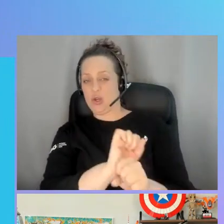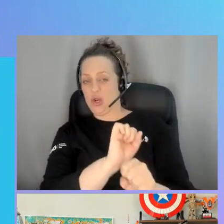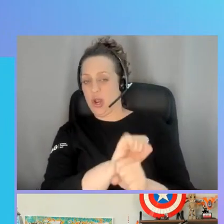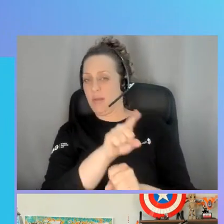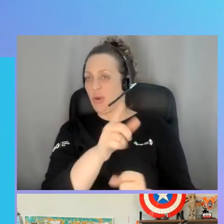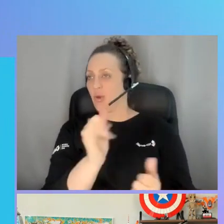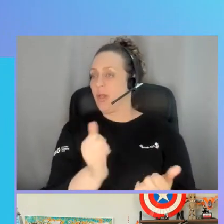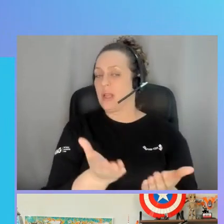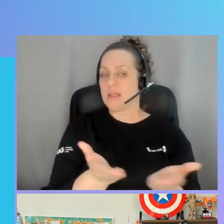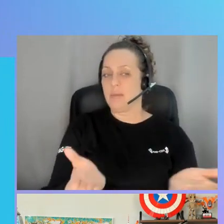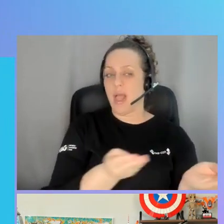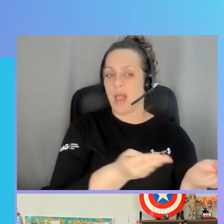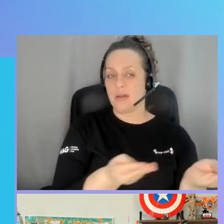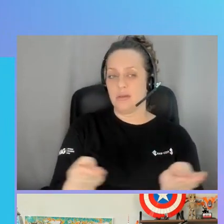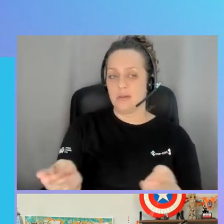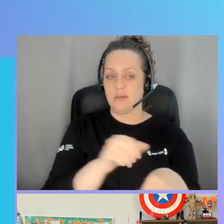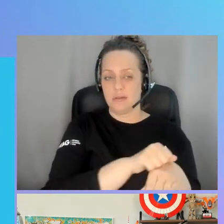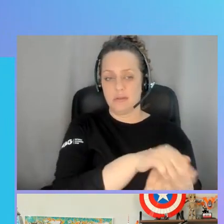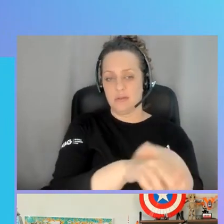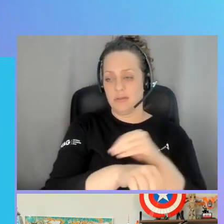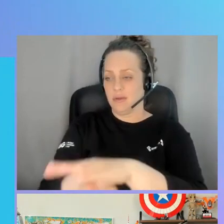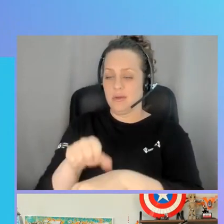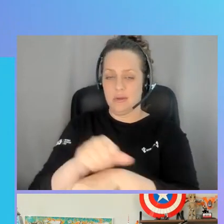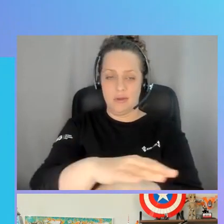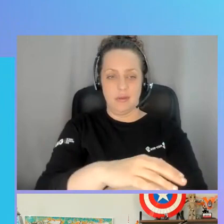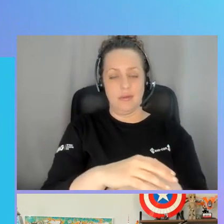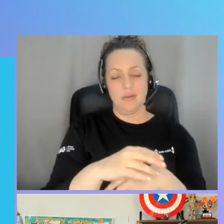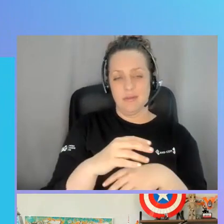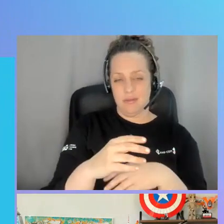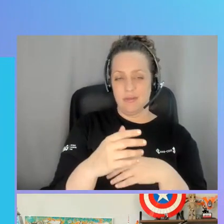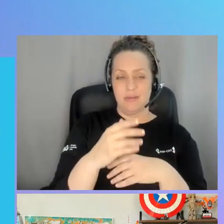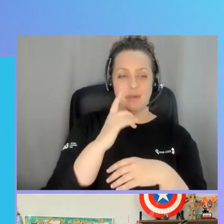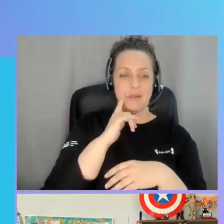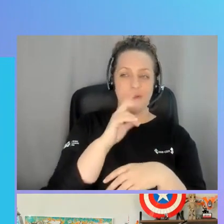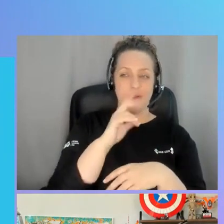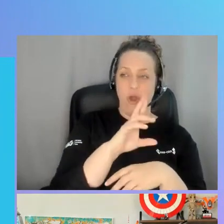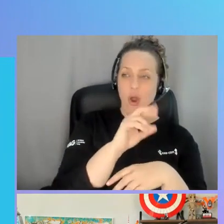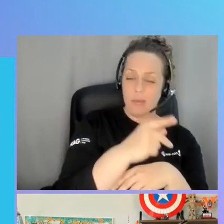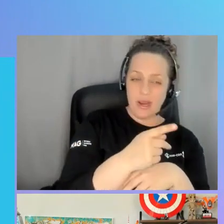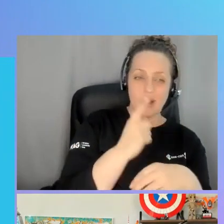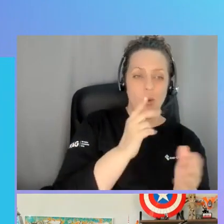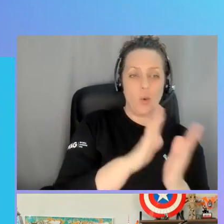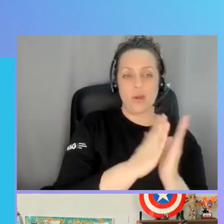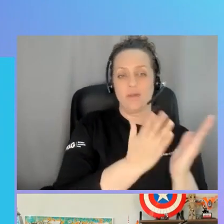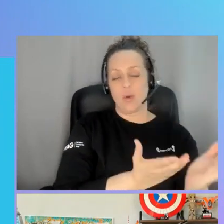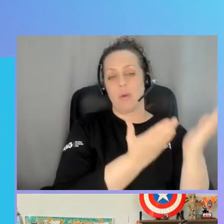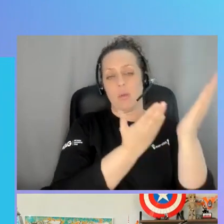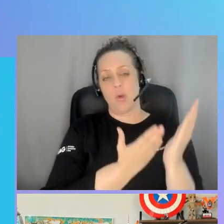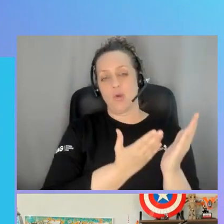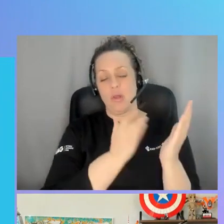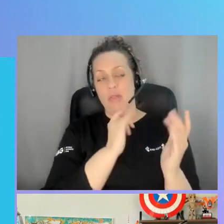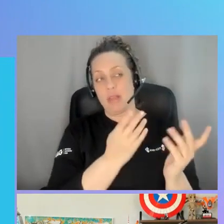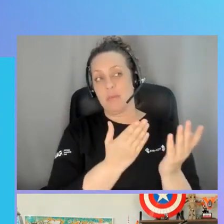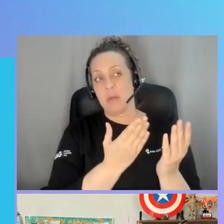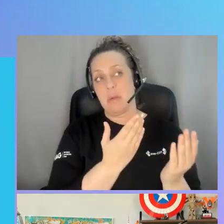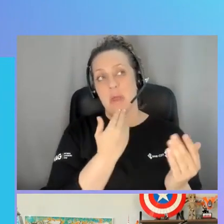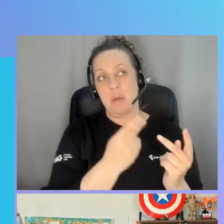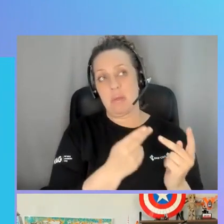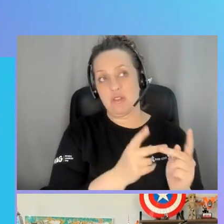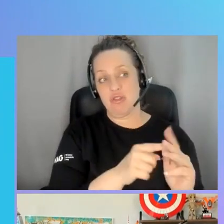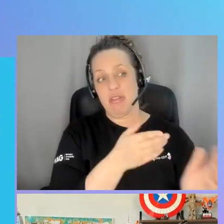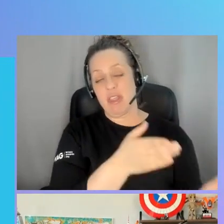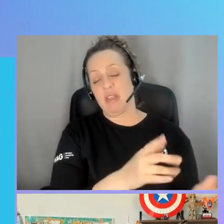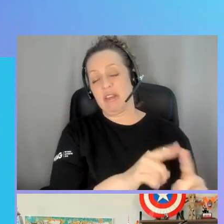supply chain and you happen to be the person who does, you know, RFPs, requests for proposals. That might be a much better place to start. So I